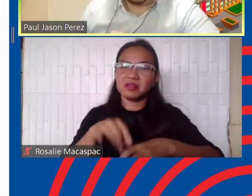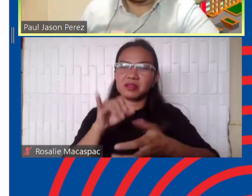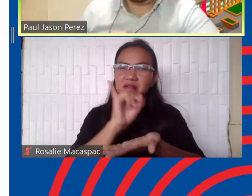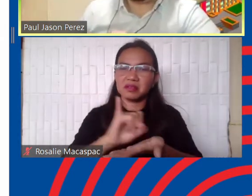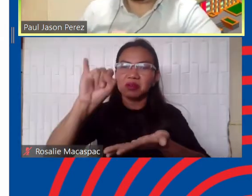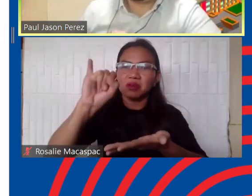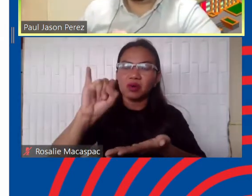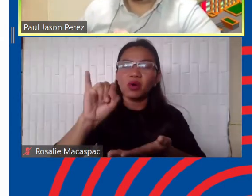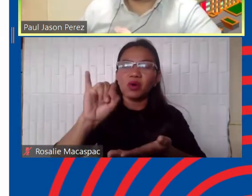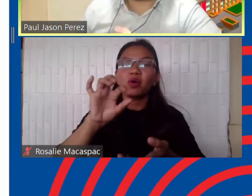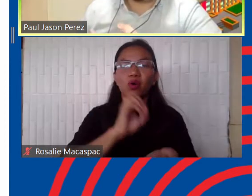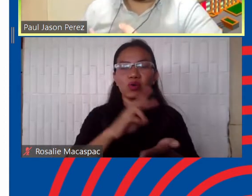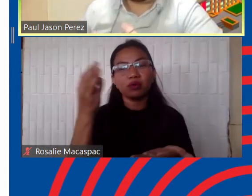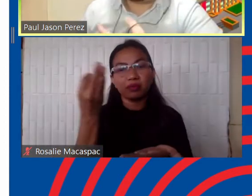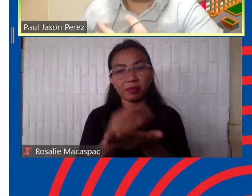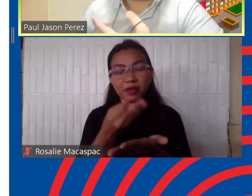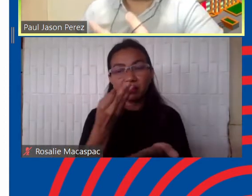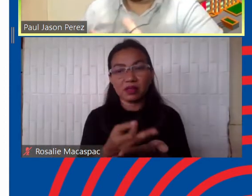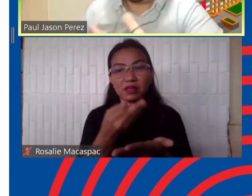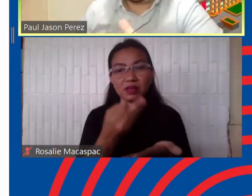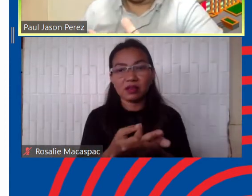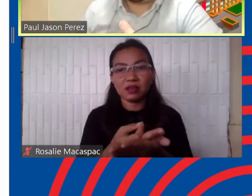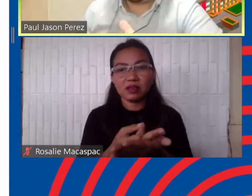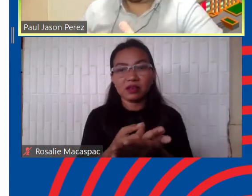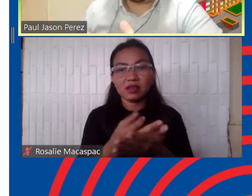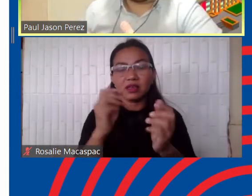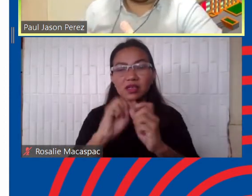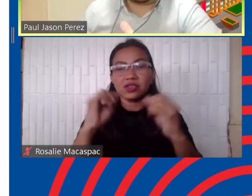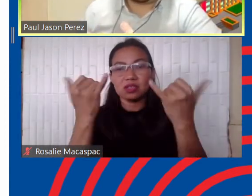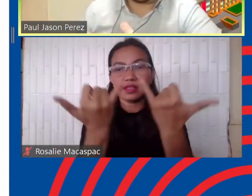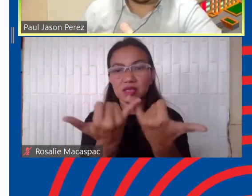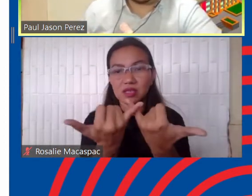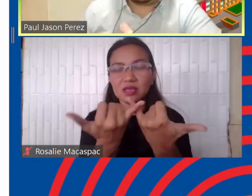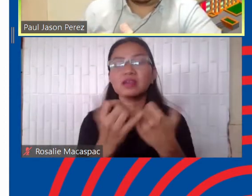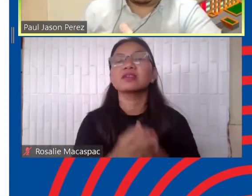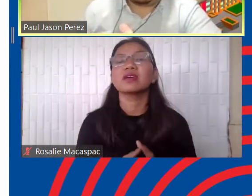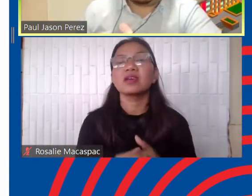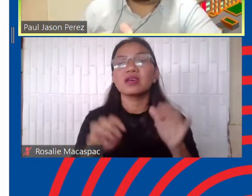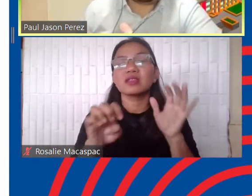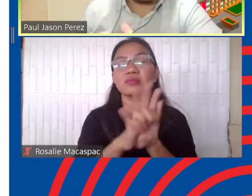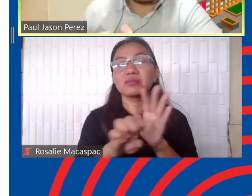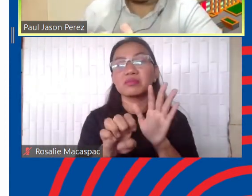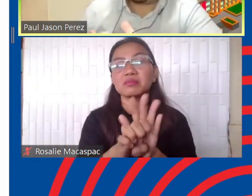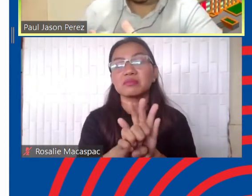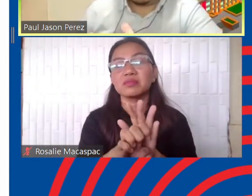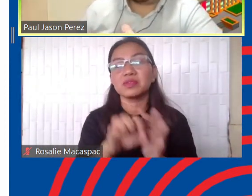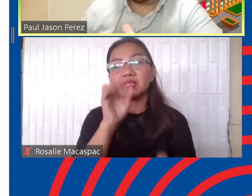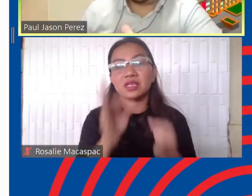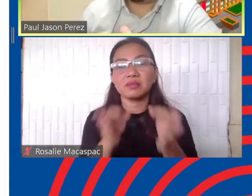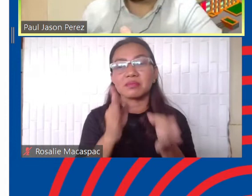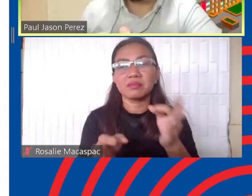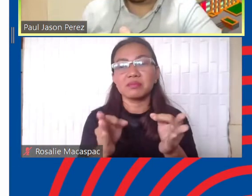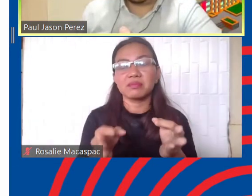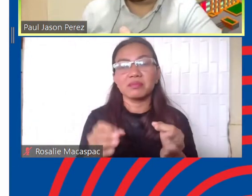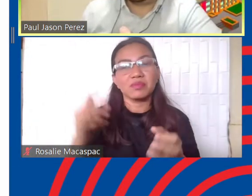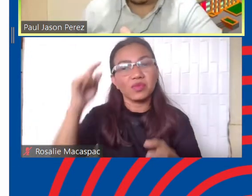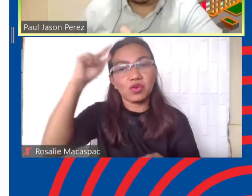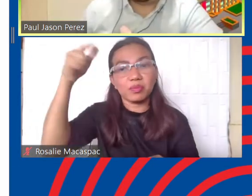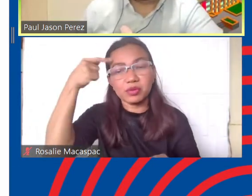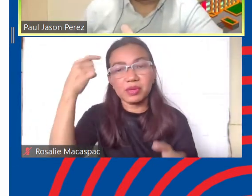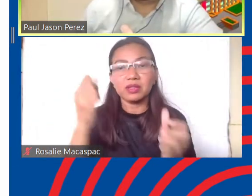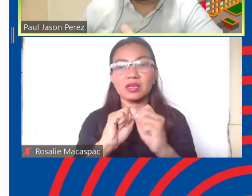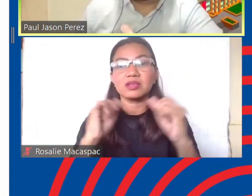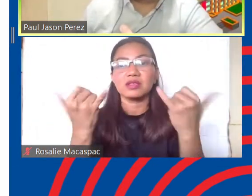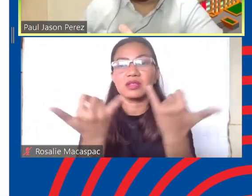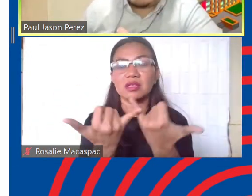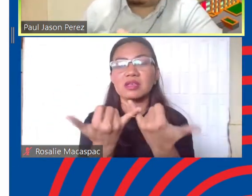funding agency. So again, if your funding agency is uh, government, then